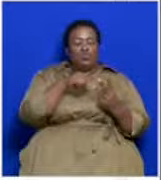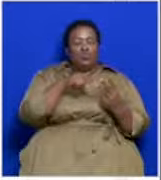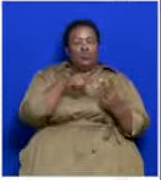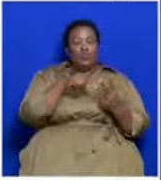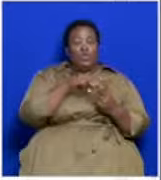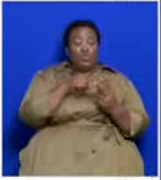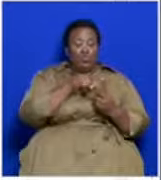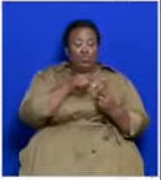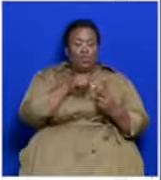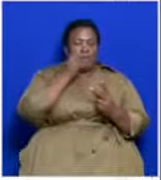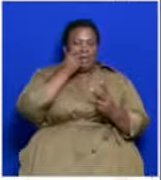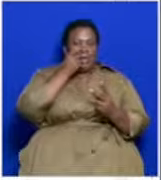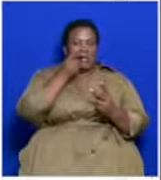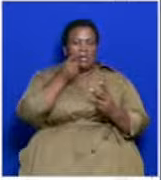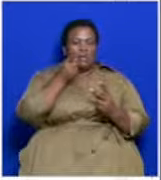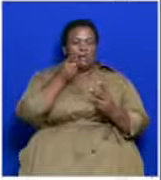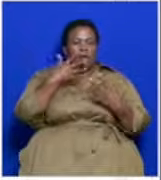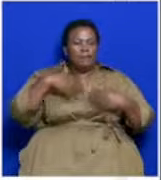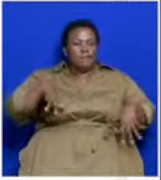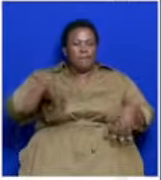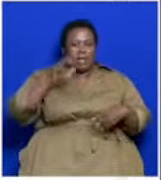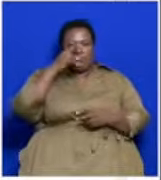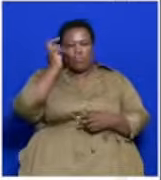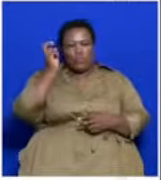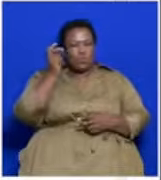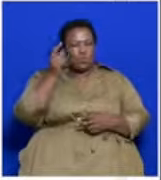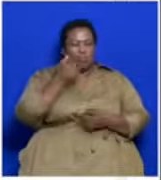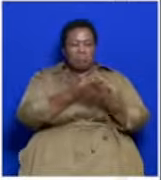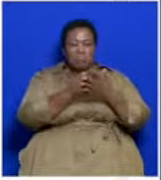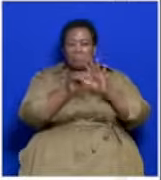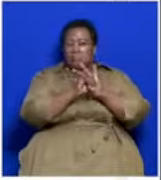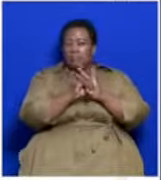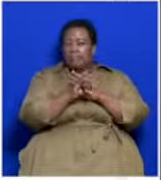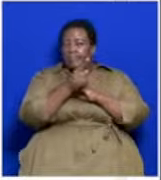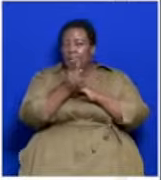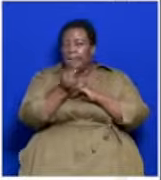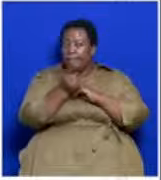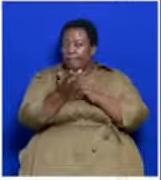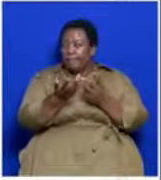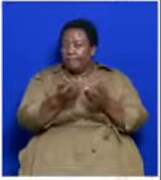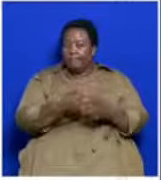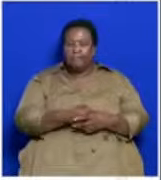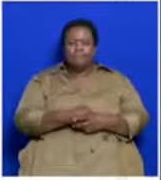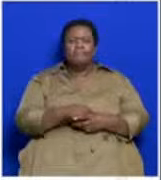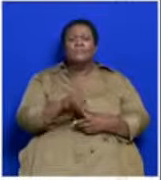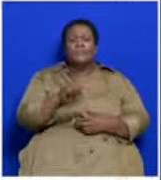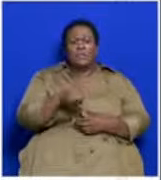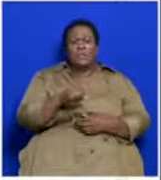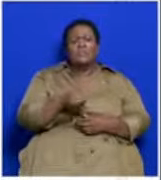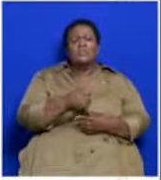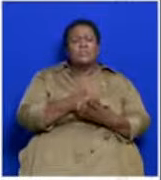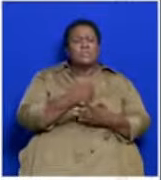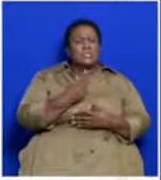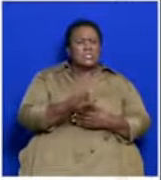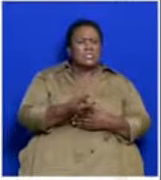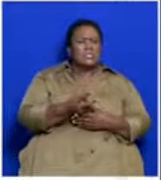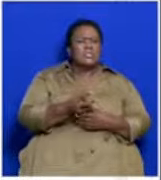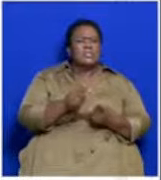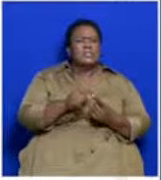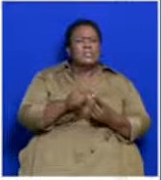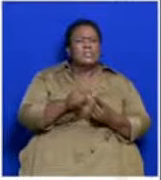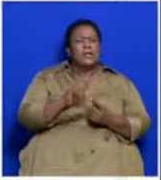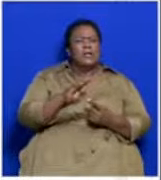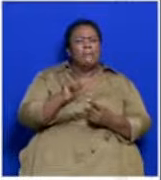Are you able to identify any one of them? Yes, I can see Bafana. Which one